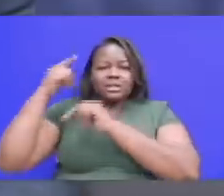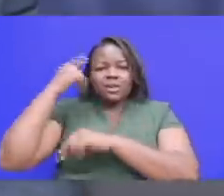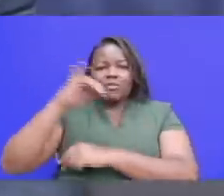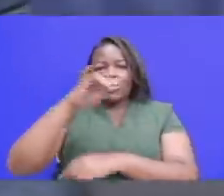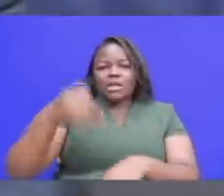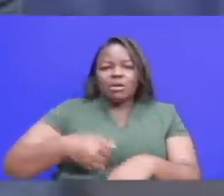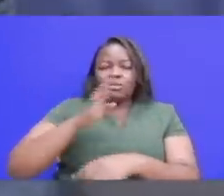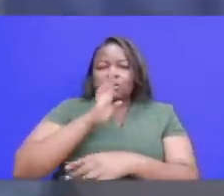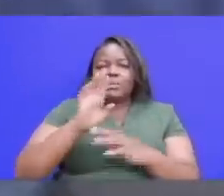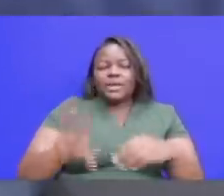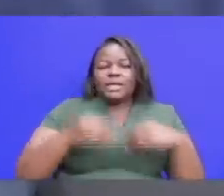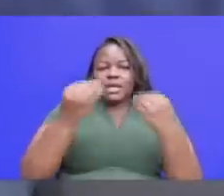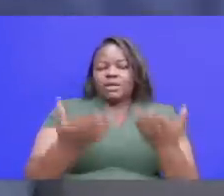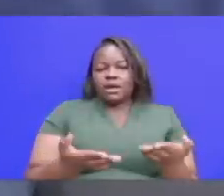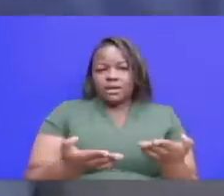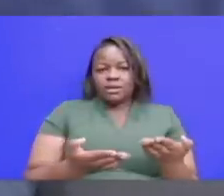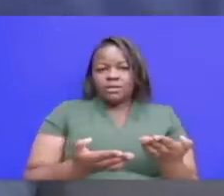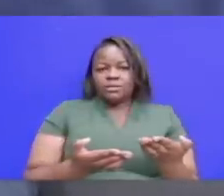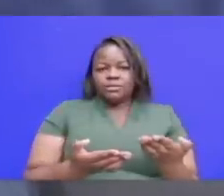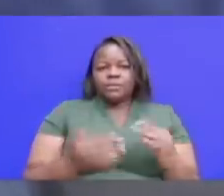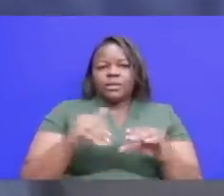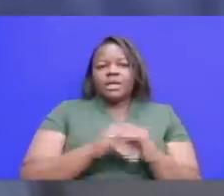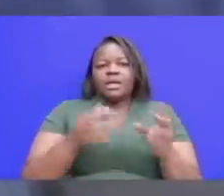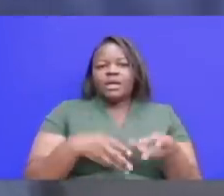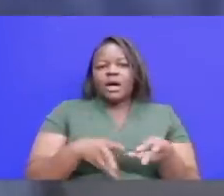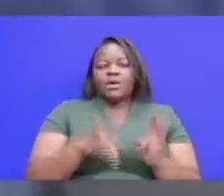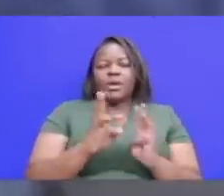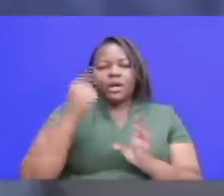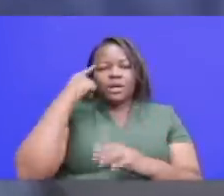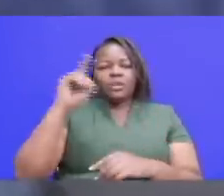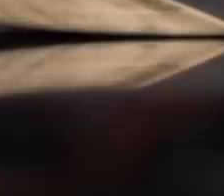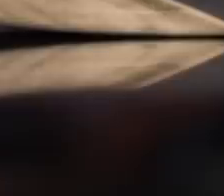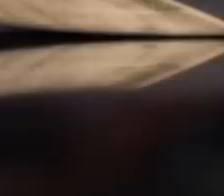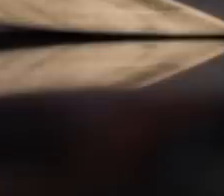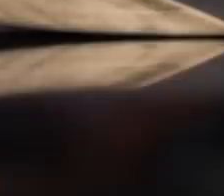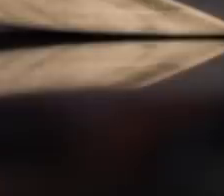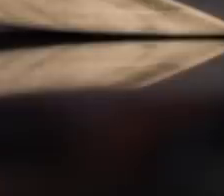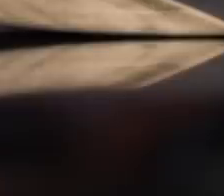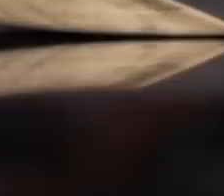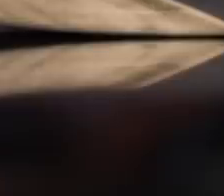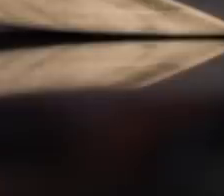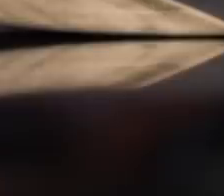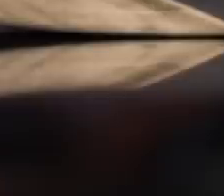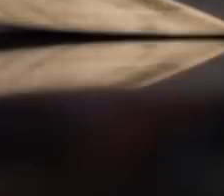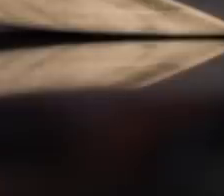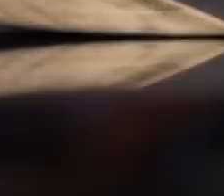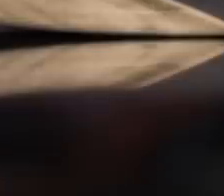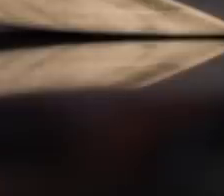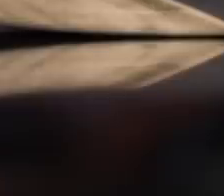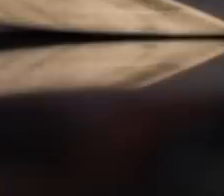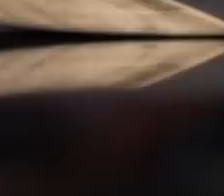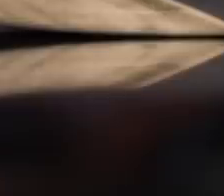is being given on the perspective of Joseph. Joseph being the was first feeding person. The flock with his